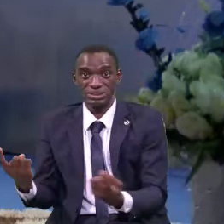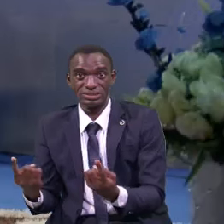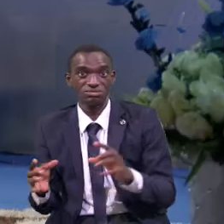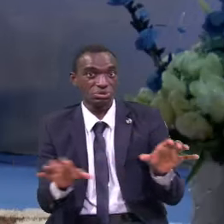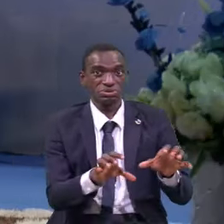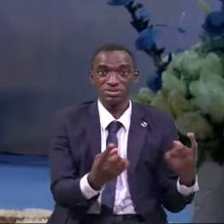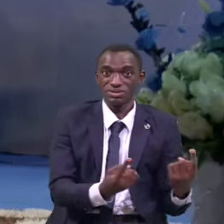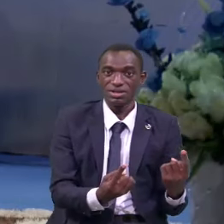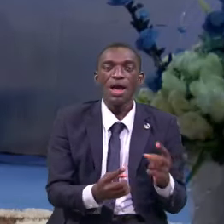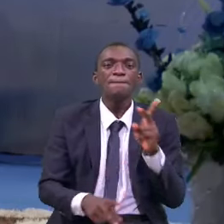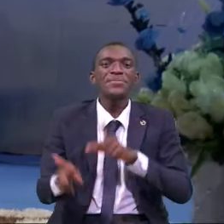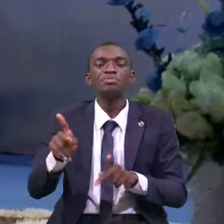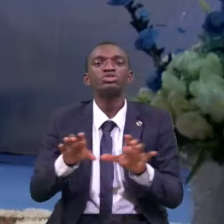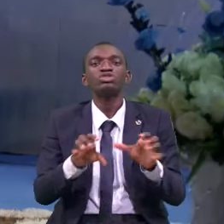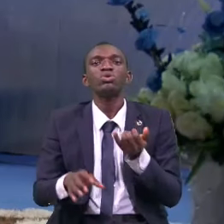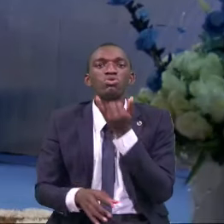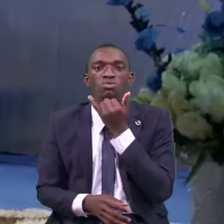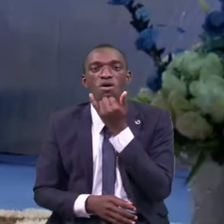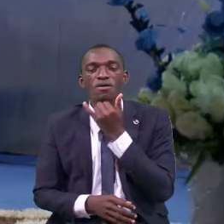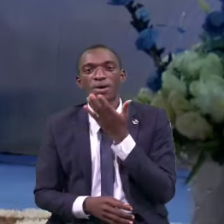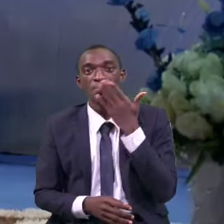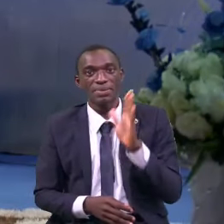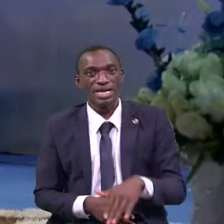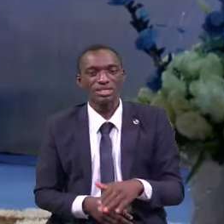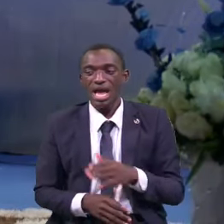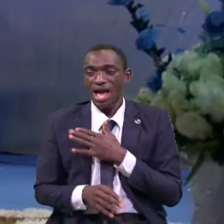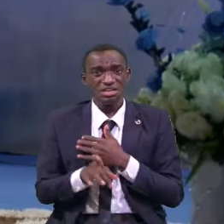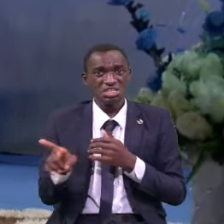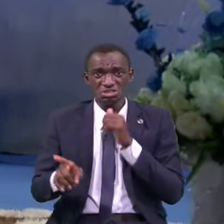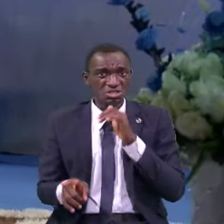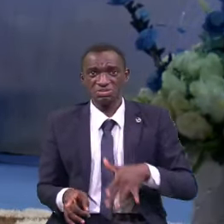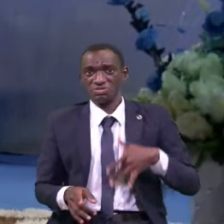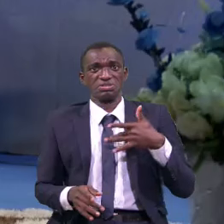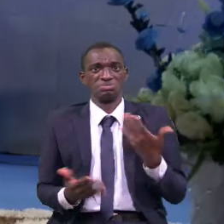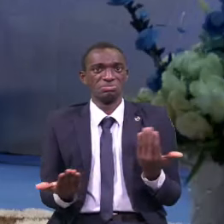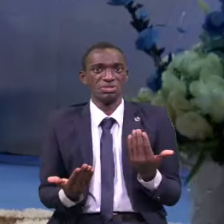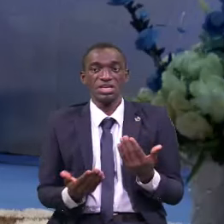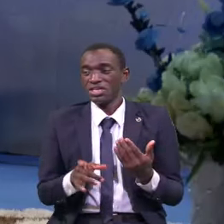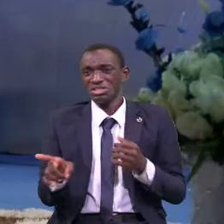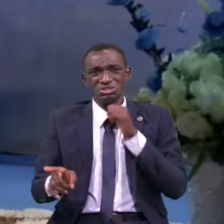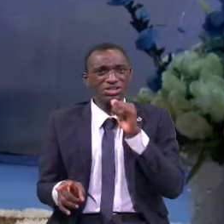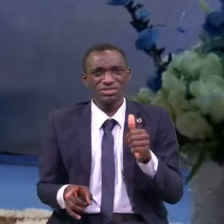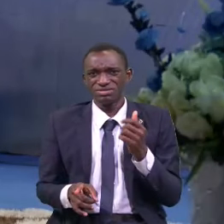wrong. And they don't feel it. They don't sense it.